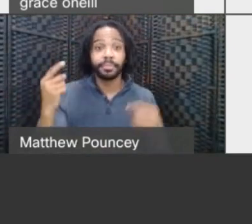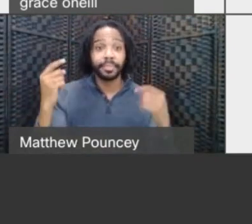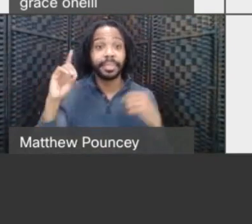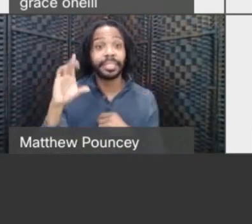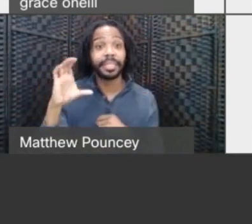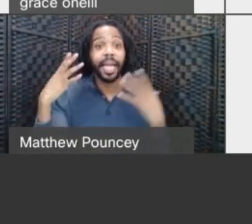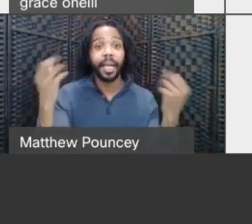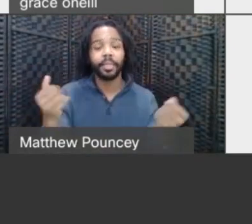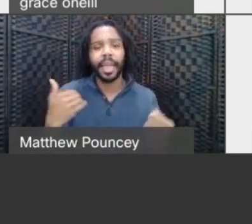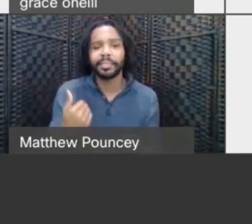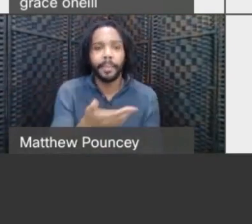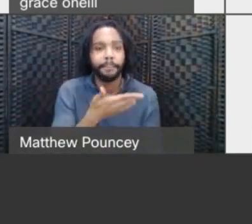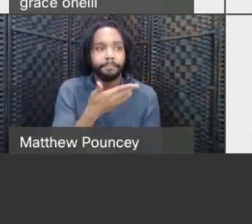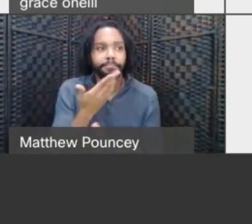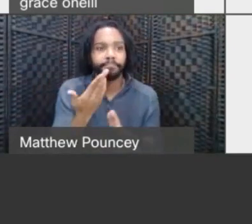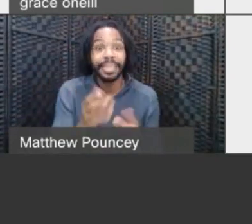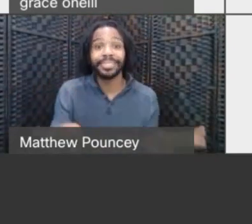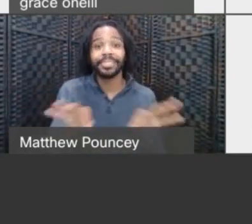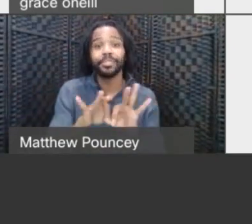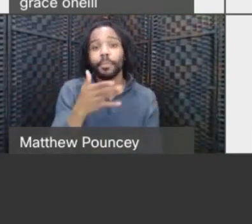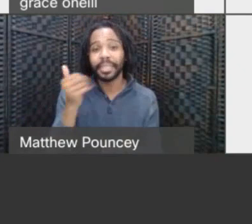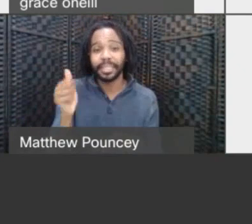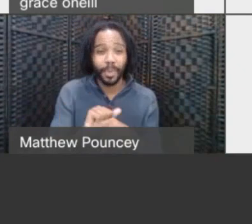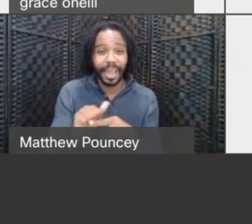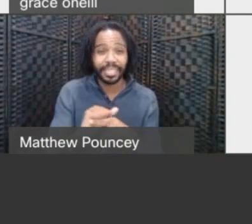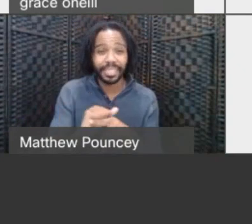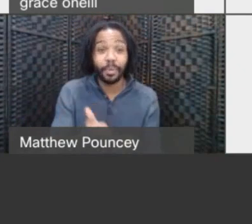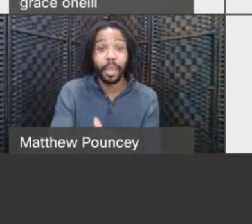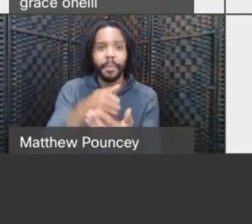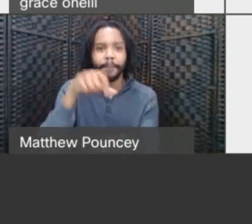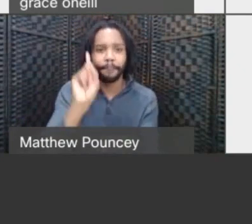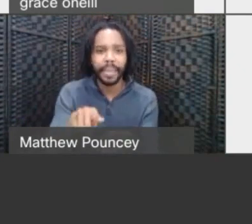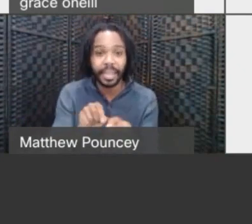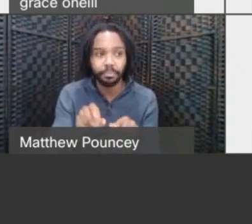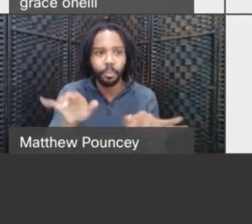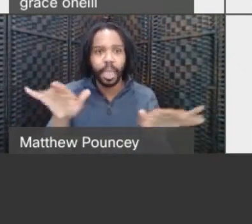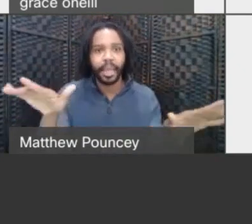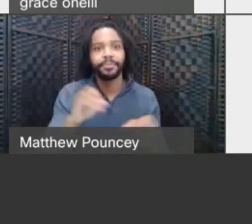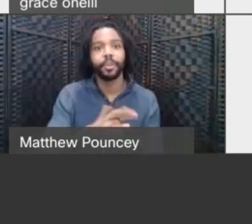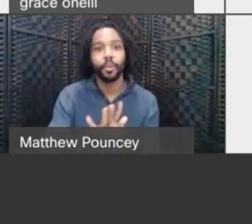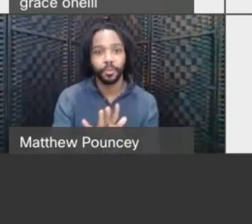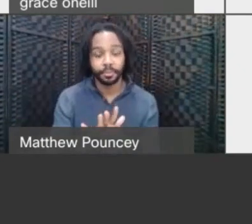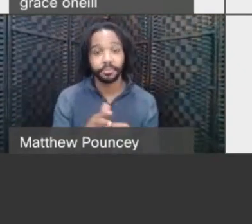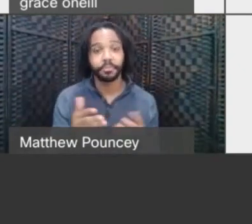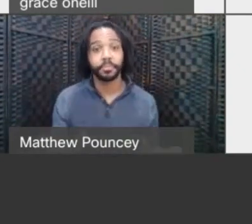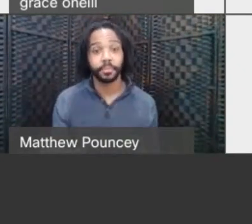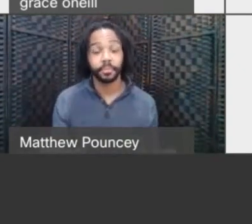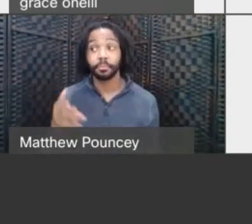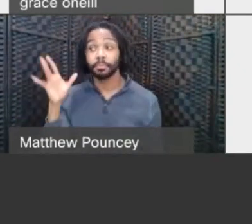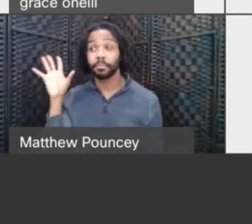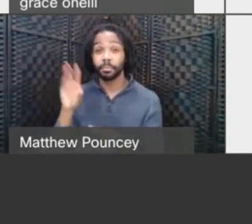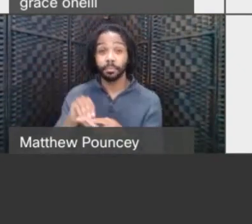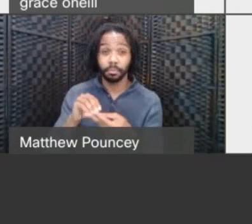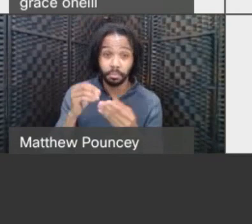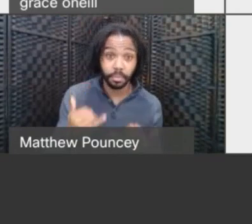practice, essential best practice recommendations to mitigate the spread of COVID-19. And to date,